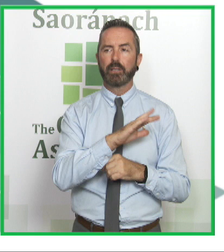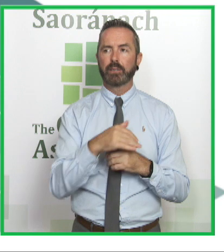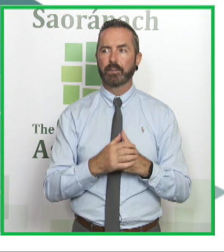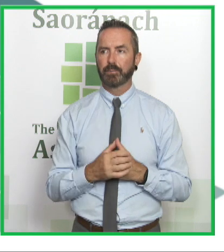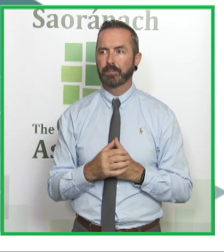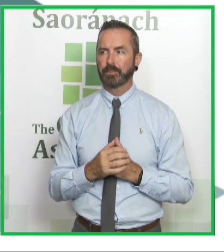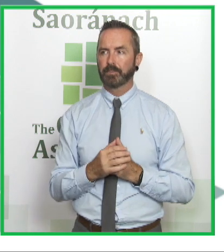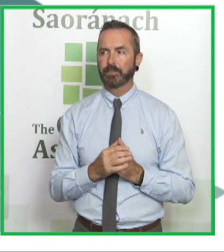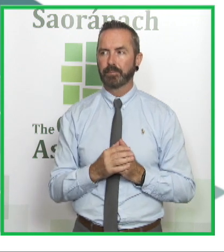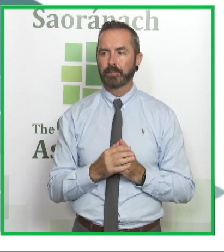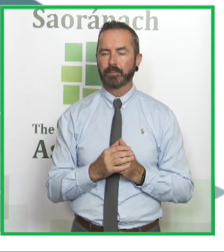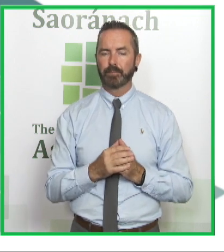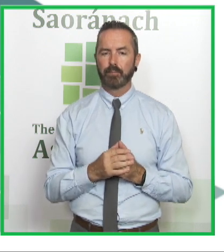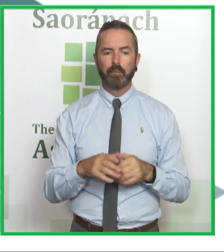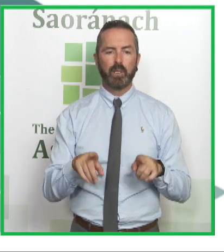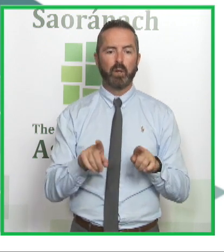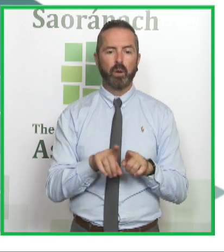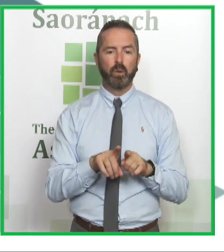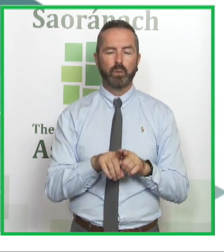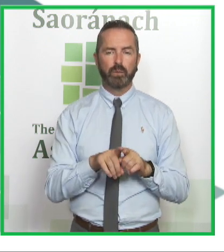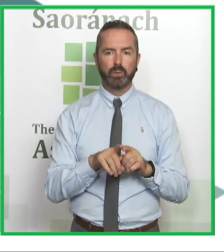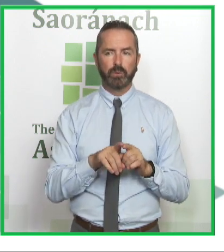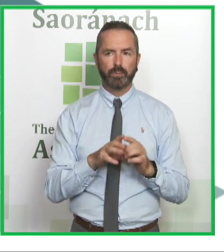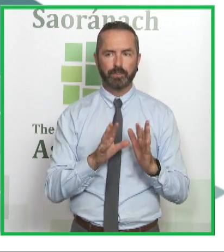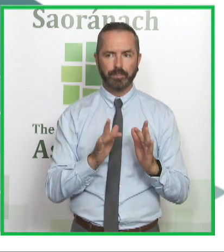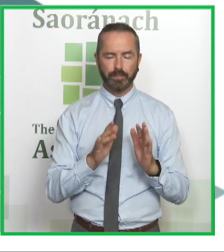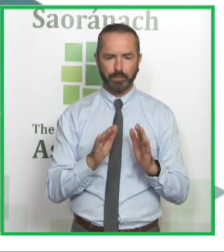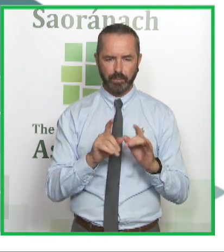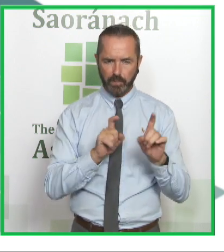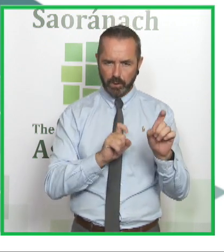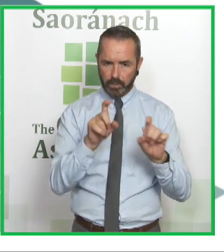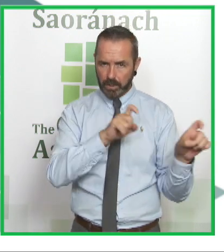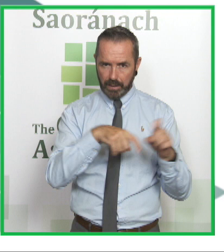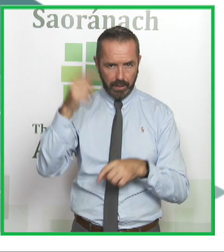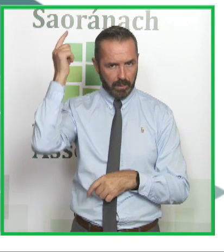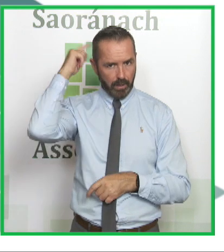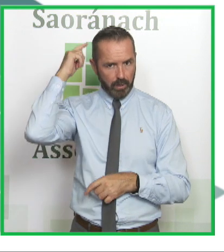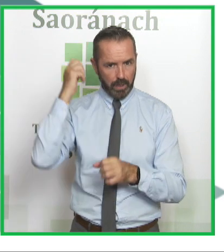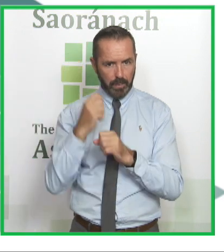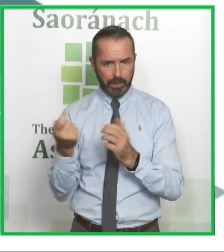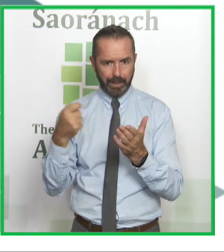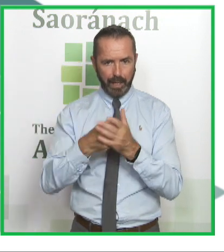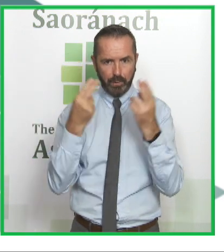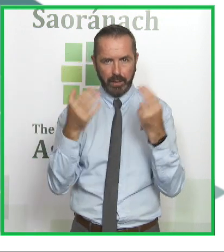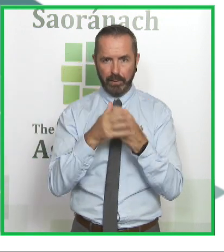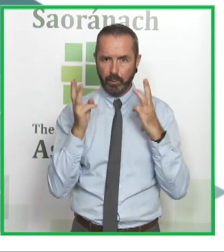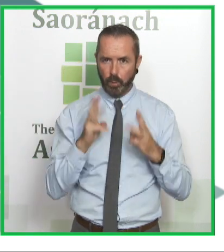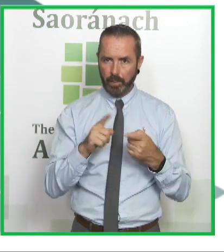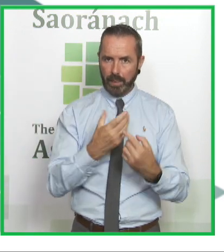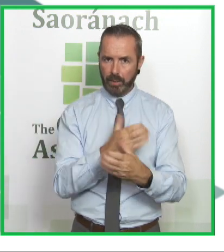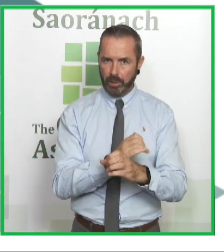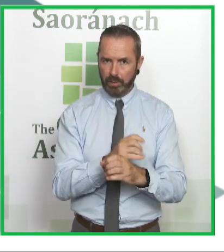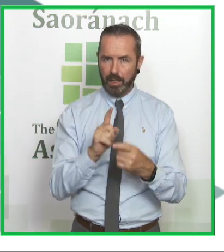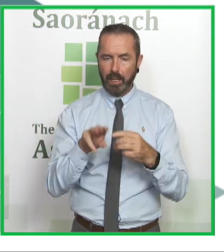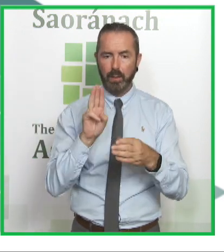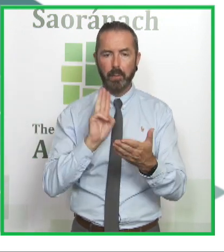We've also heard, or also I should say we should remain conscious of the additional specific needs of women, children, and